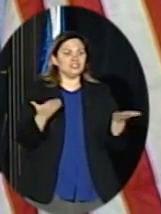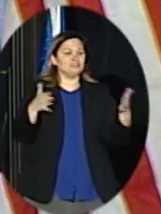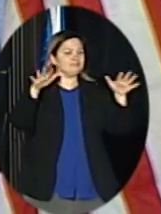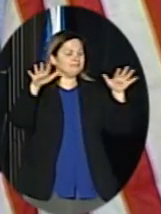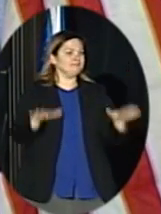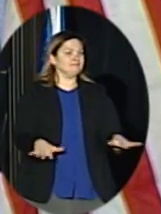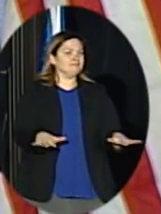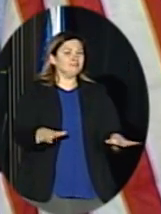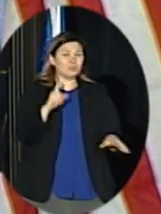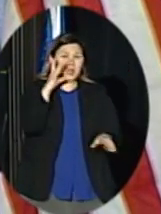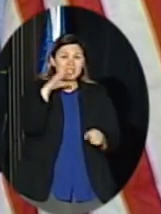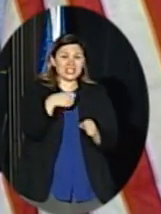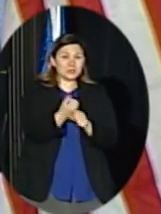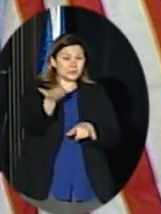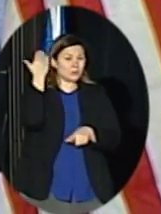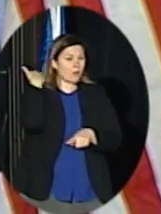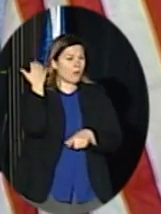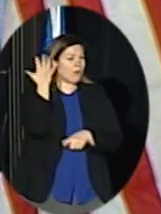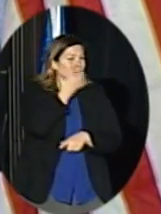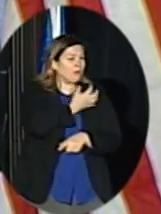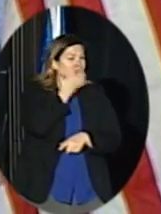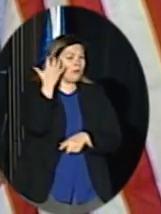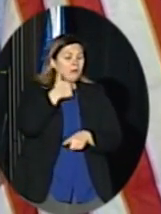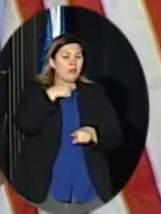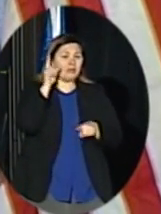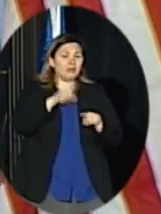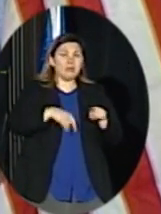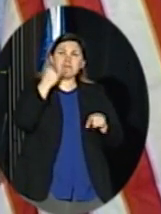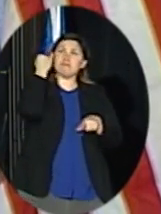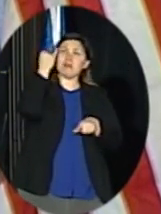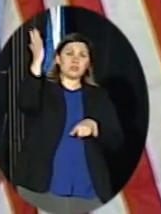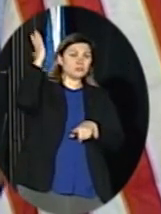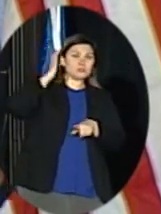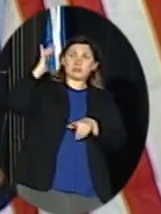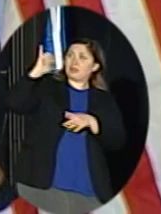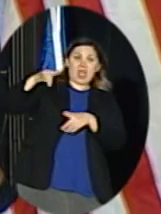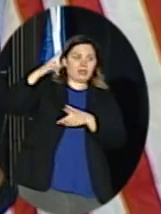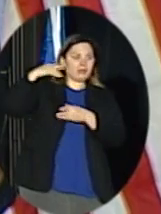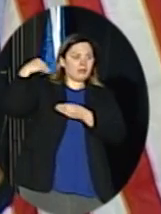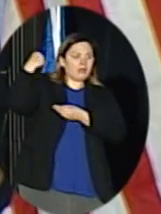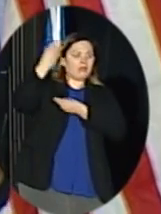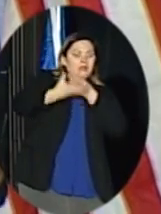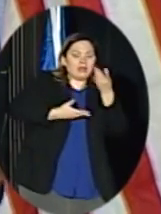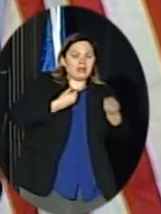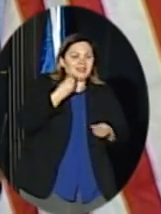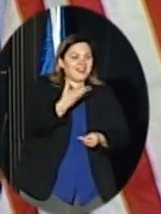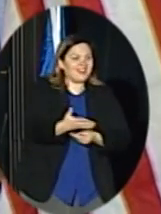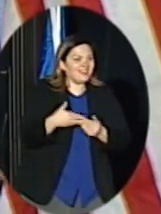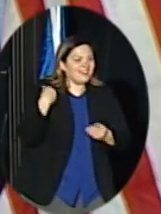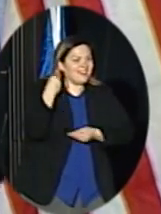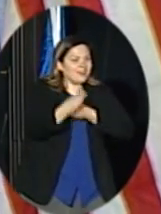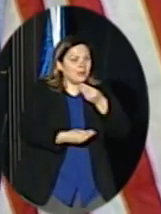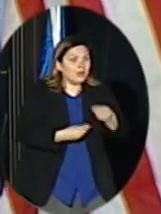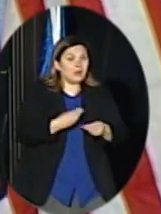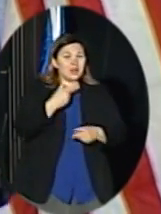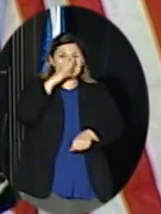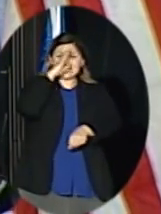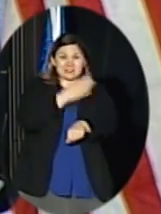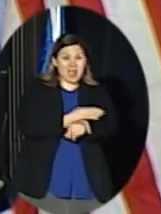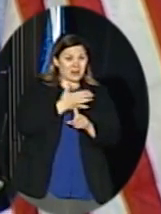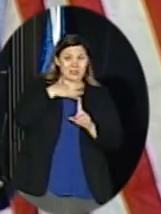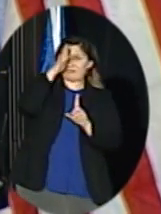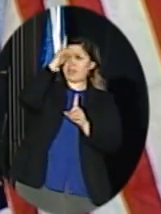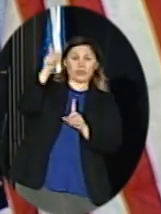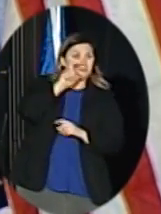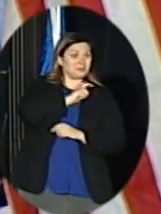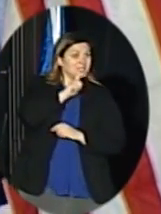city would show me. I'm the son of a policeman and a teacher, a proud product of